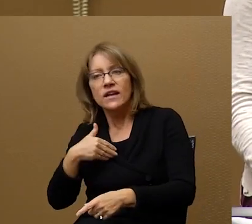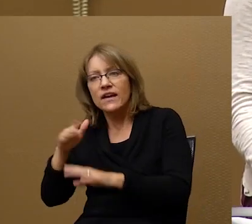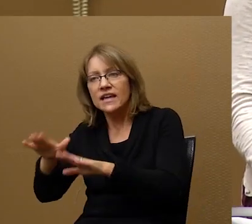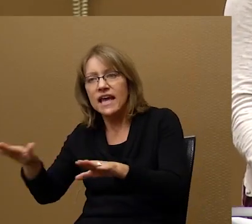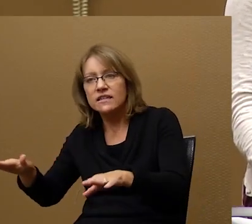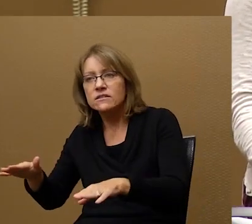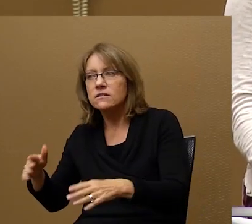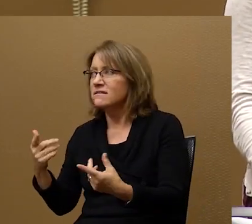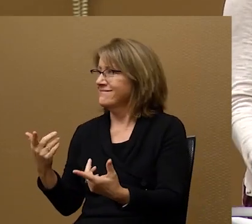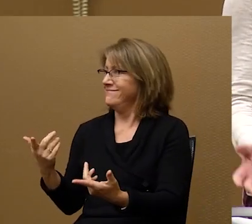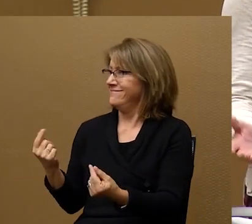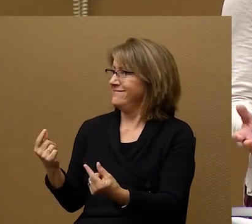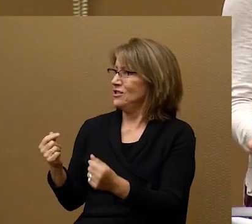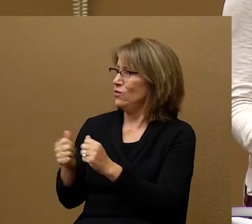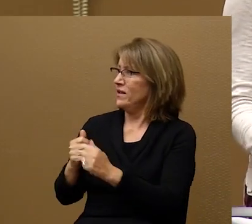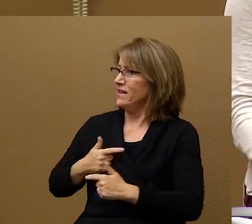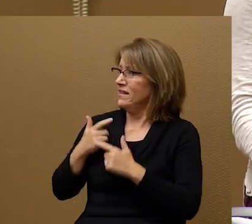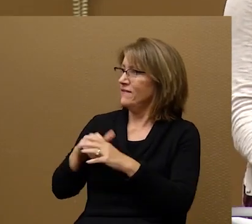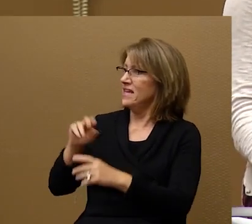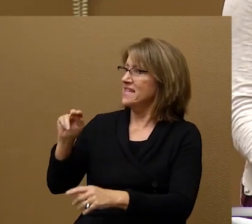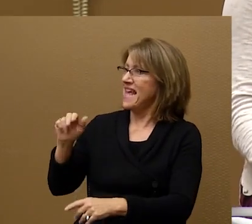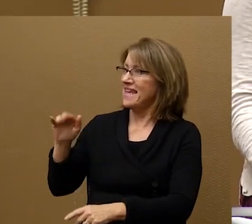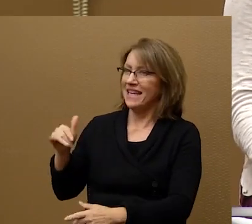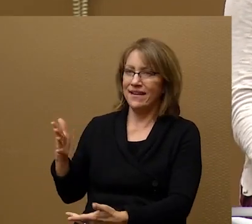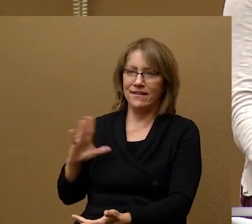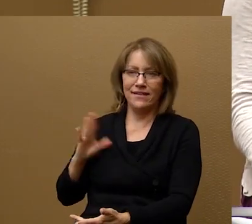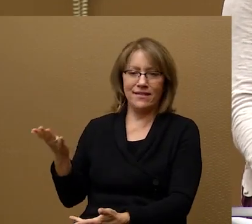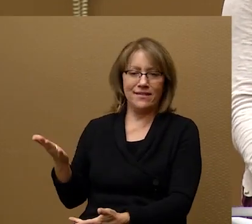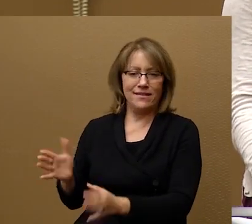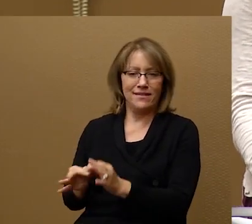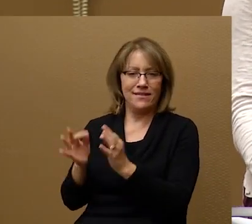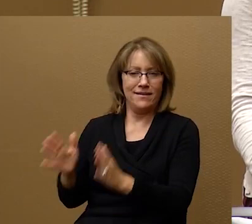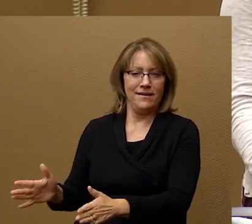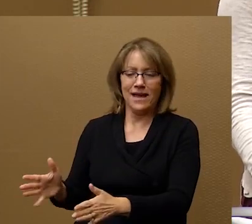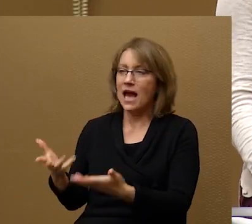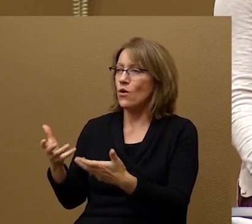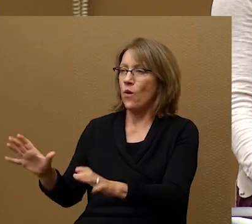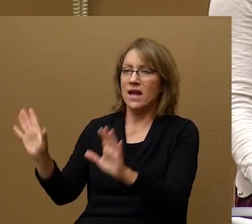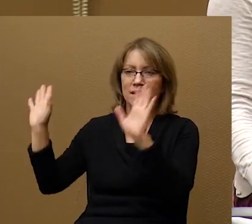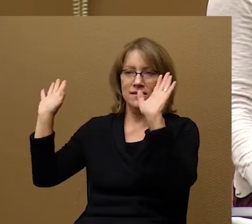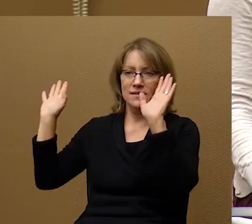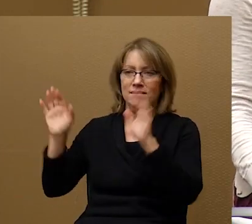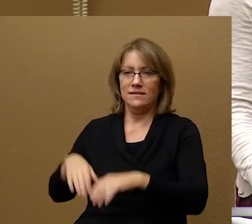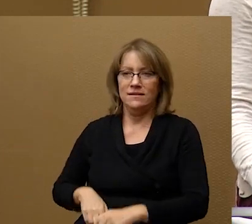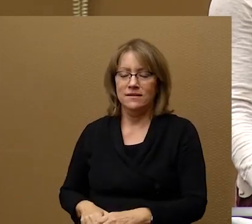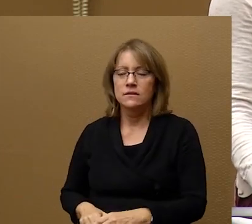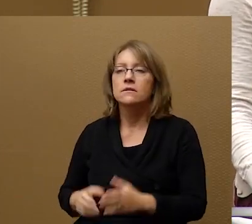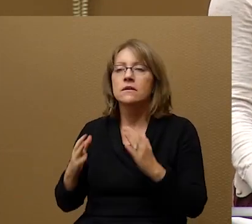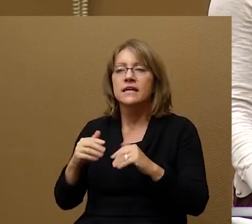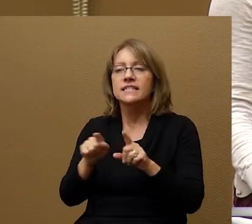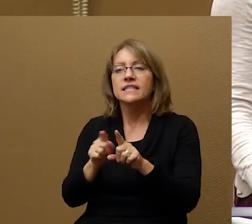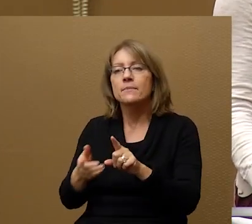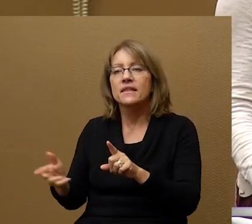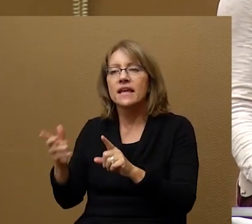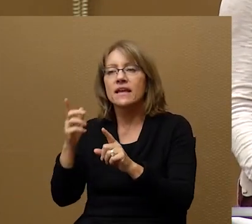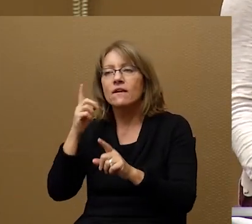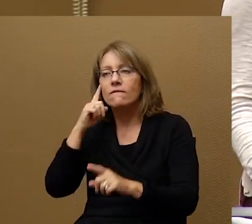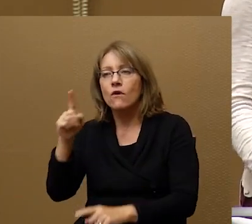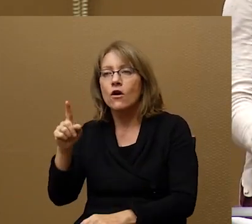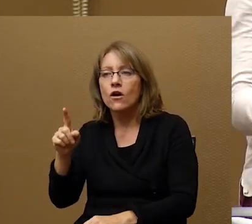do with a live-in nanny? Nothing. I don't want the attention. Same thing goes